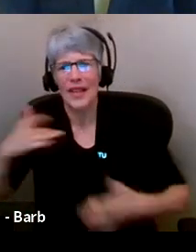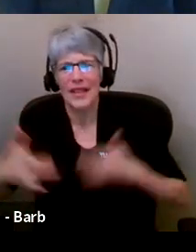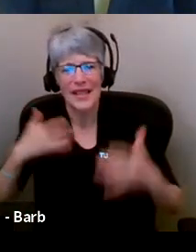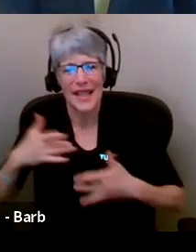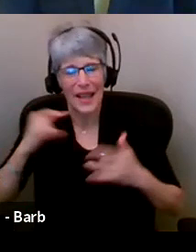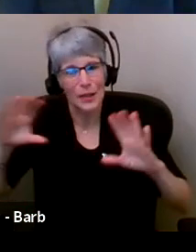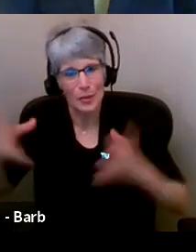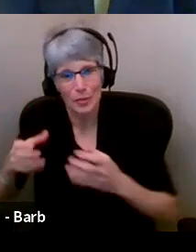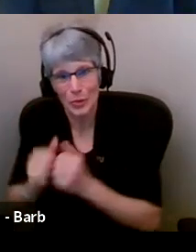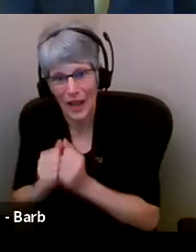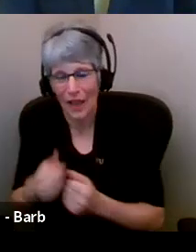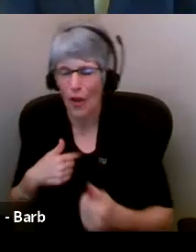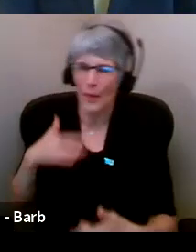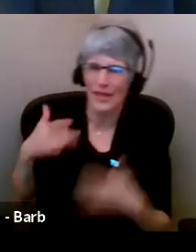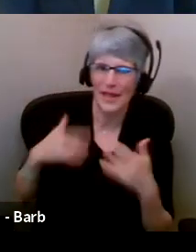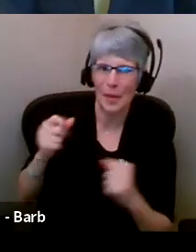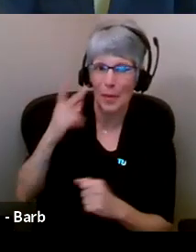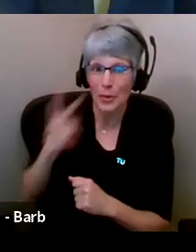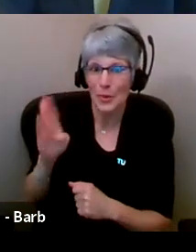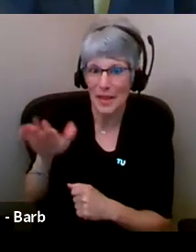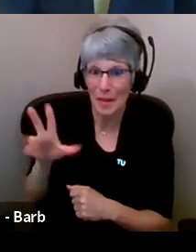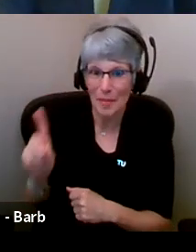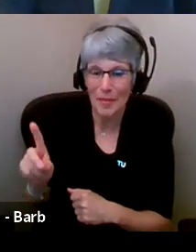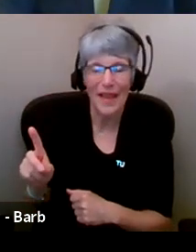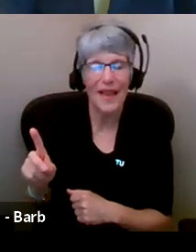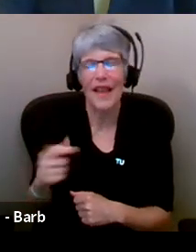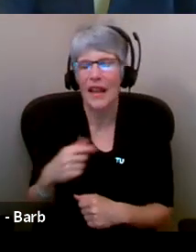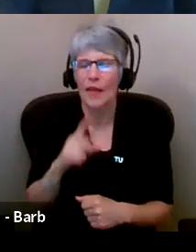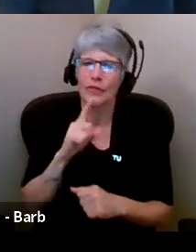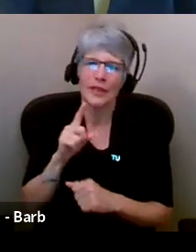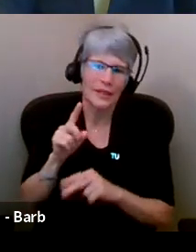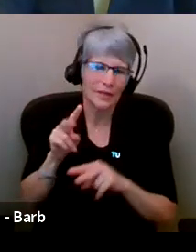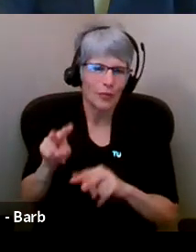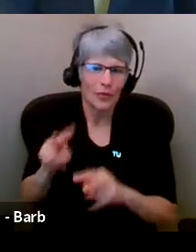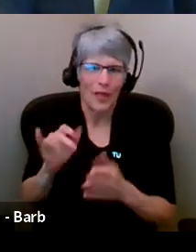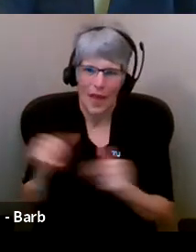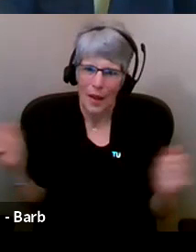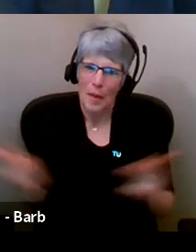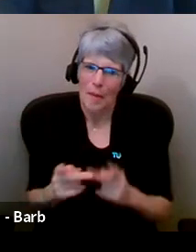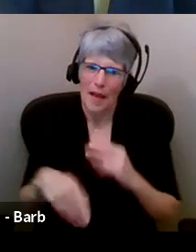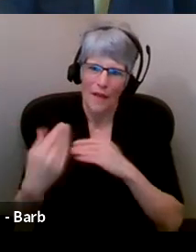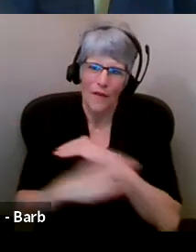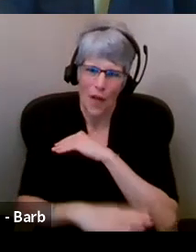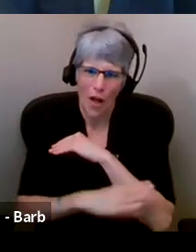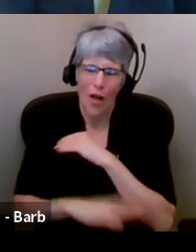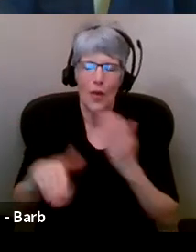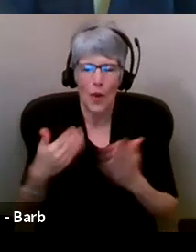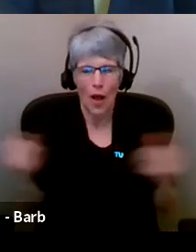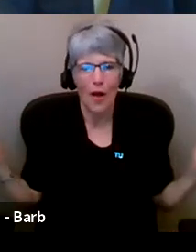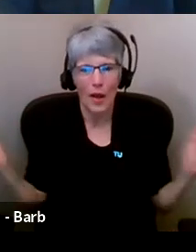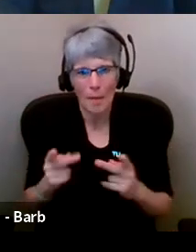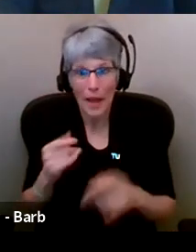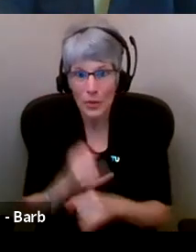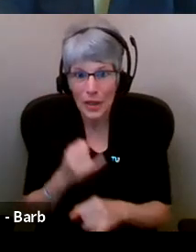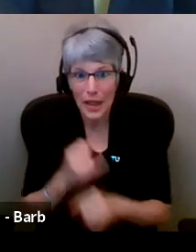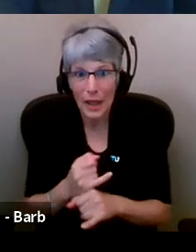and I was so excited to be able to see them. And I can't wait for that to return this fall, that we can all come back to this campus and once